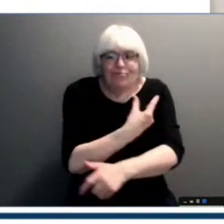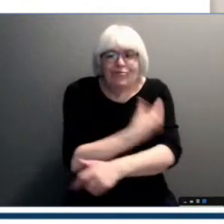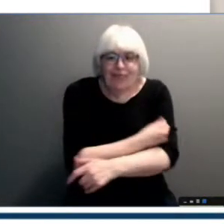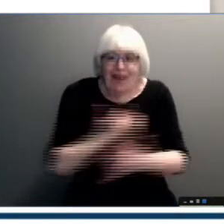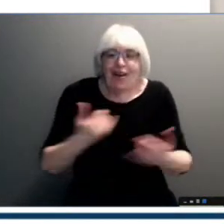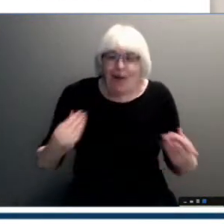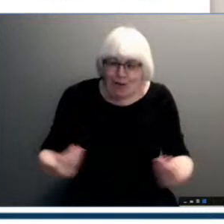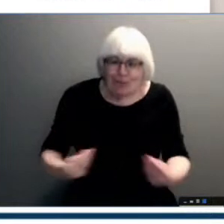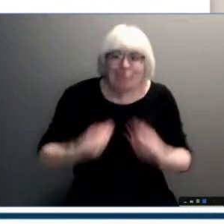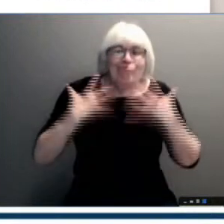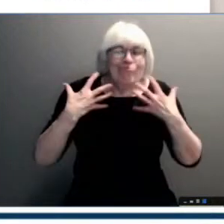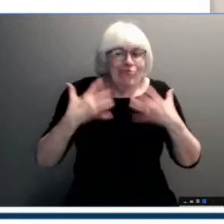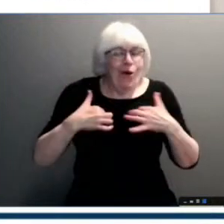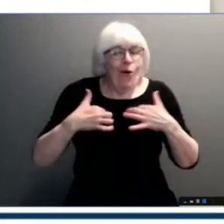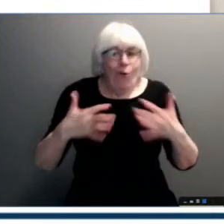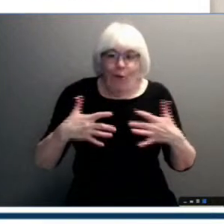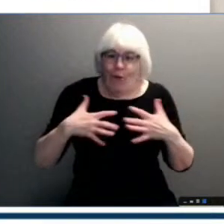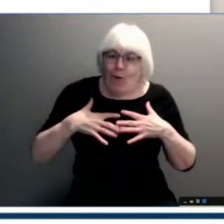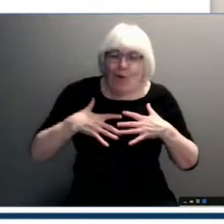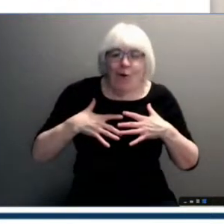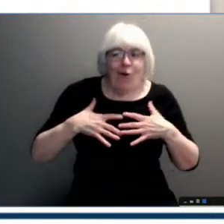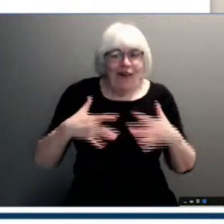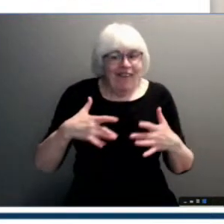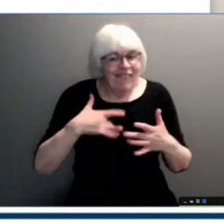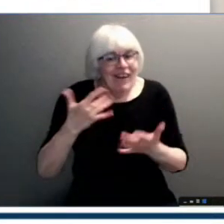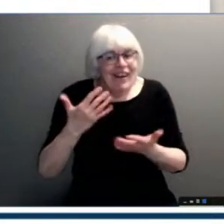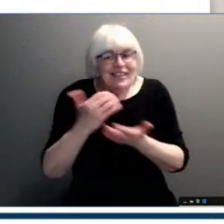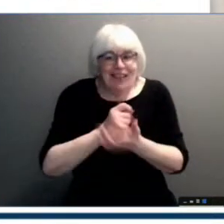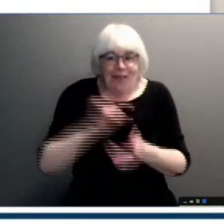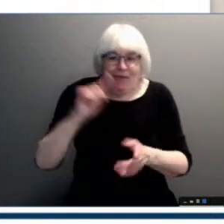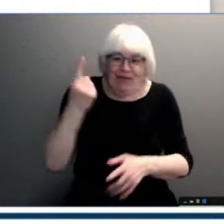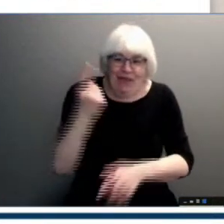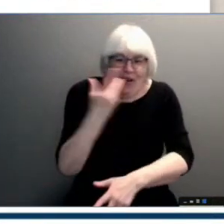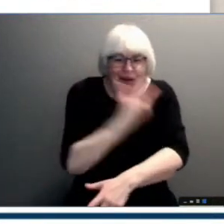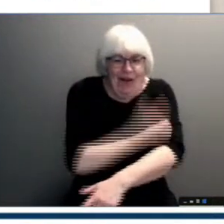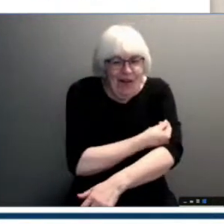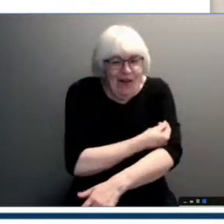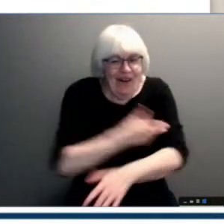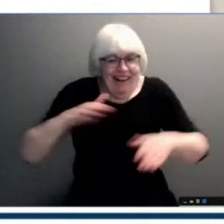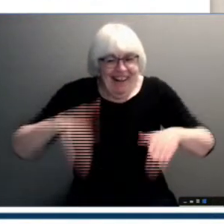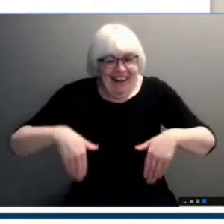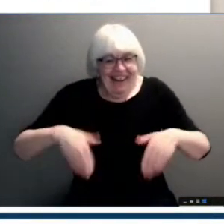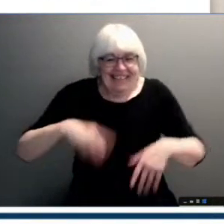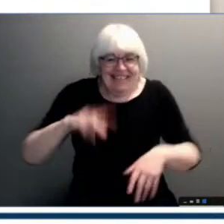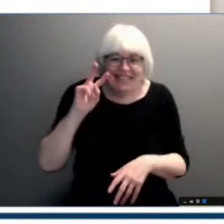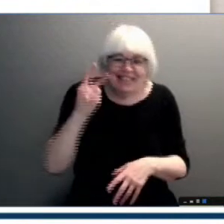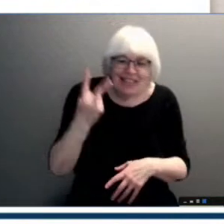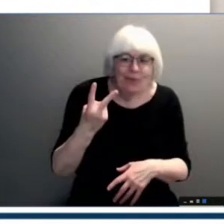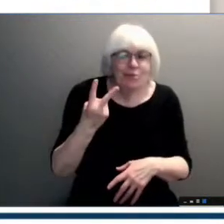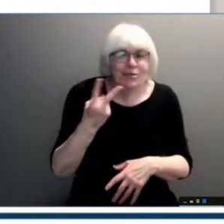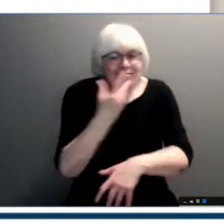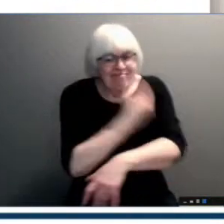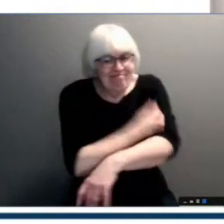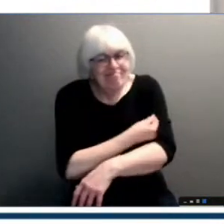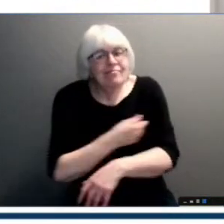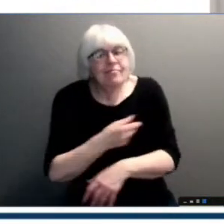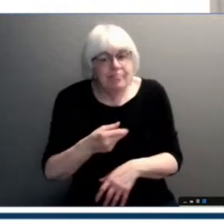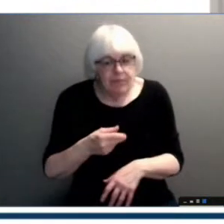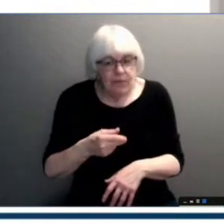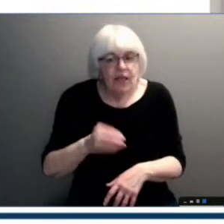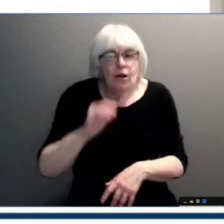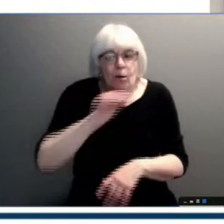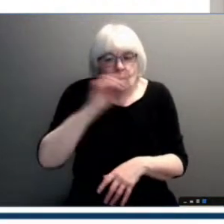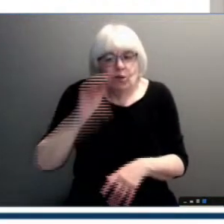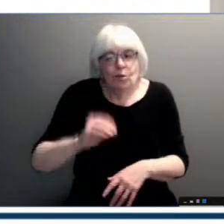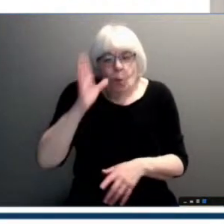They're all first dose and they're in that. So once we get them through the second dose, you should see that percentage jump into the range that Dr. Strang is talking about. So I don't want